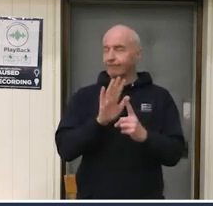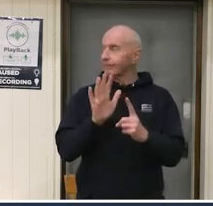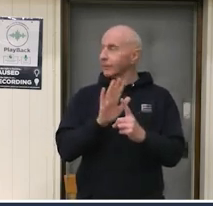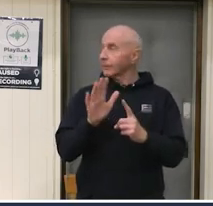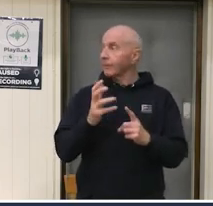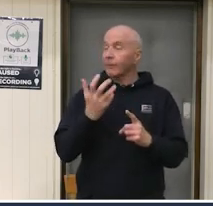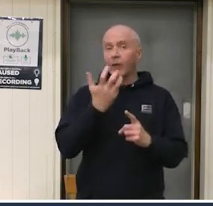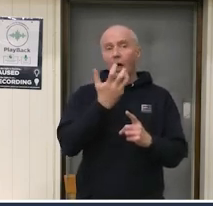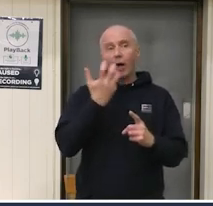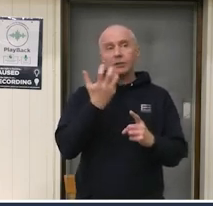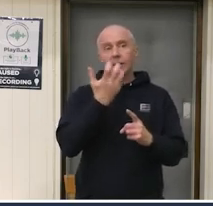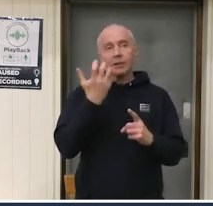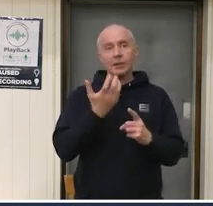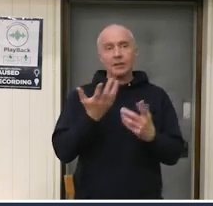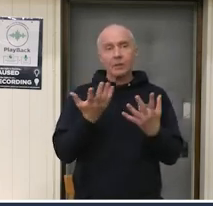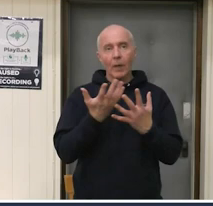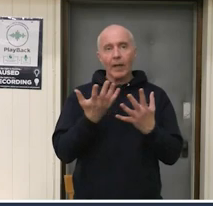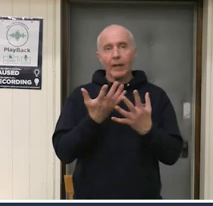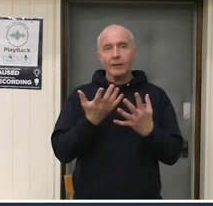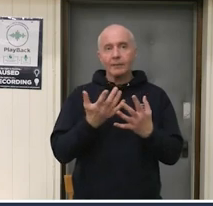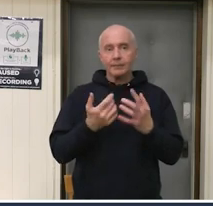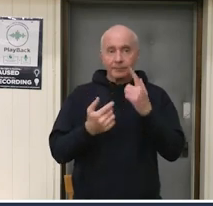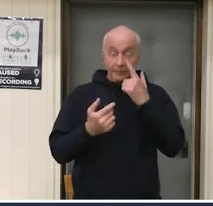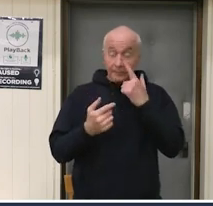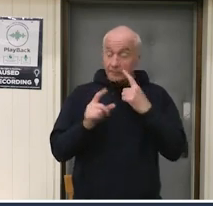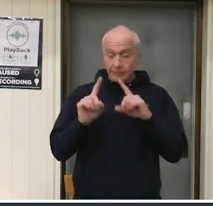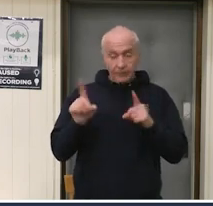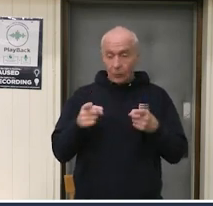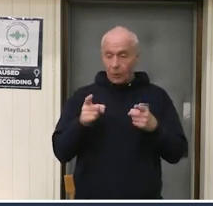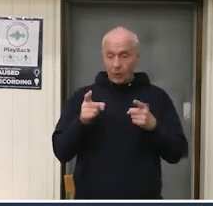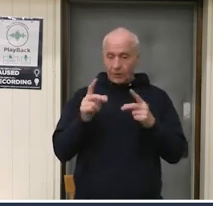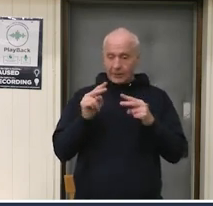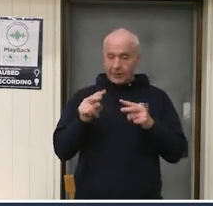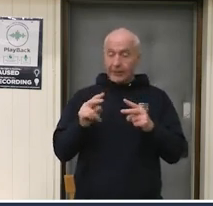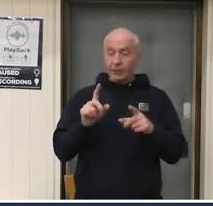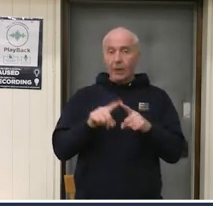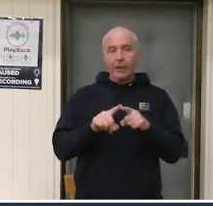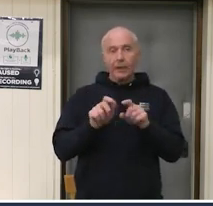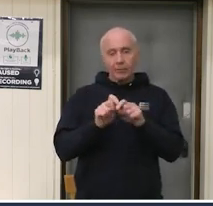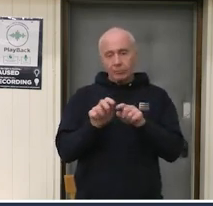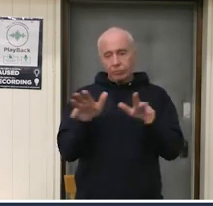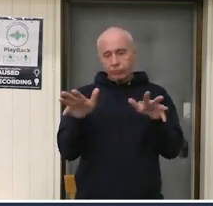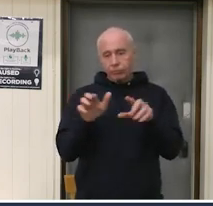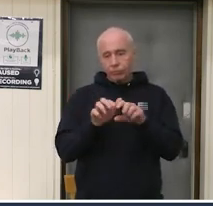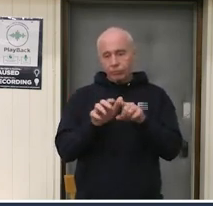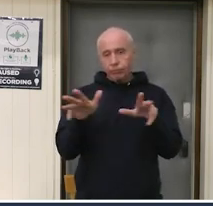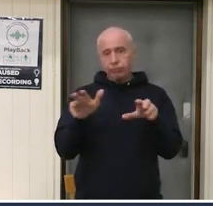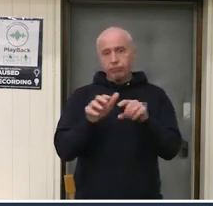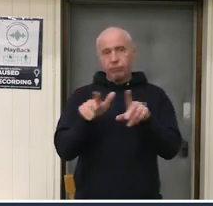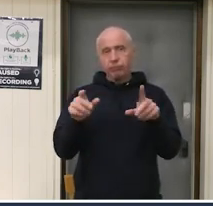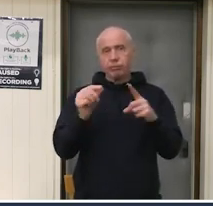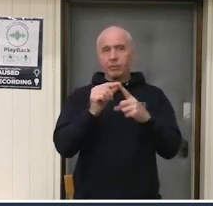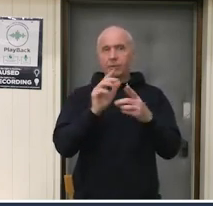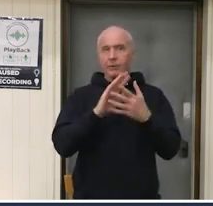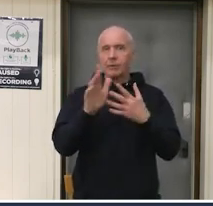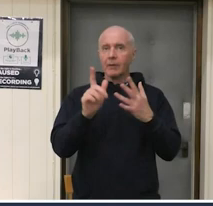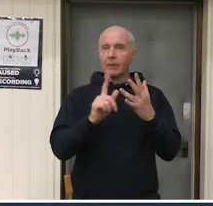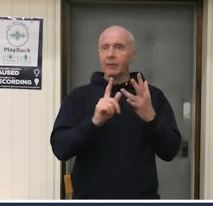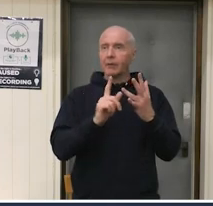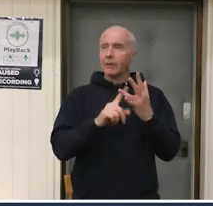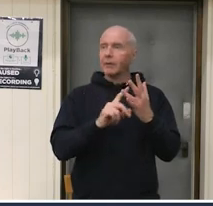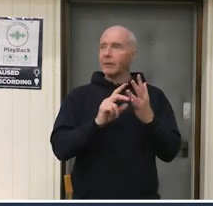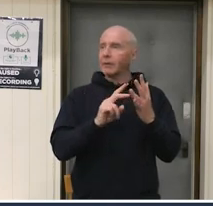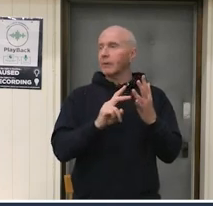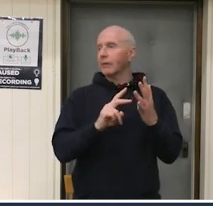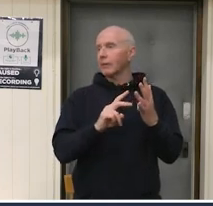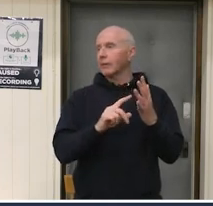The hottest bit is the bit you can't see, because that's emitting in photons that you can't see, right? When stuff